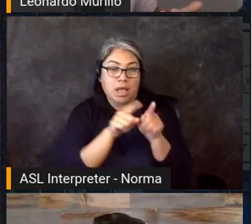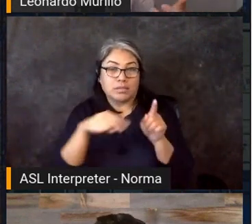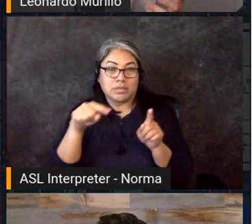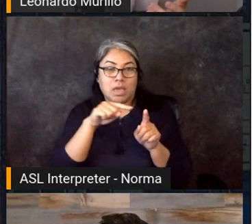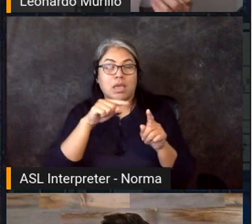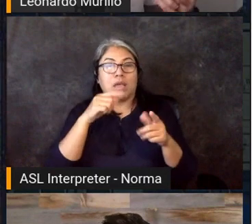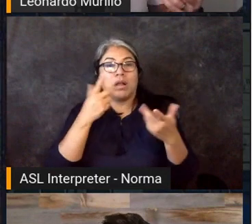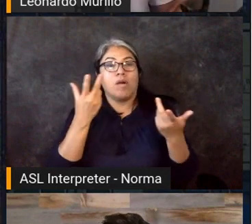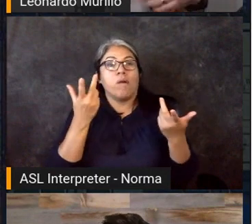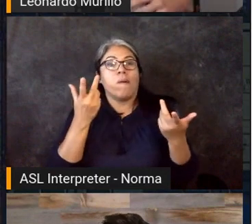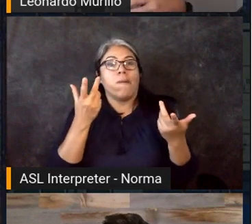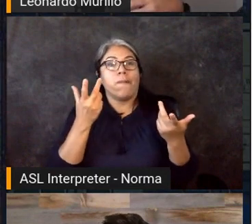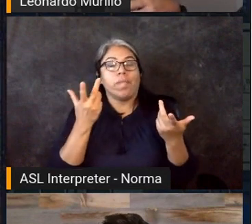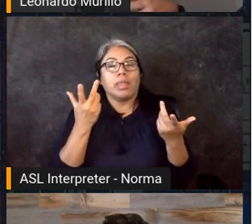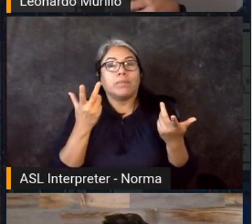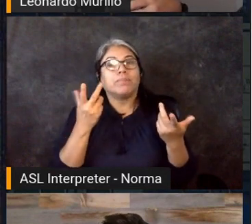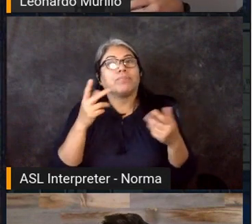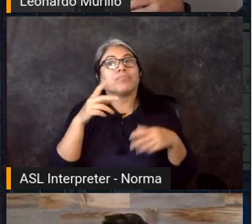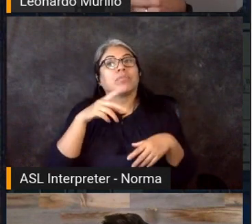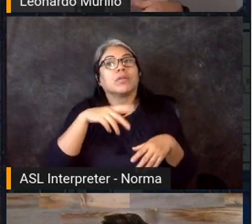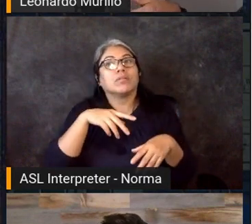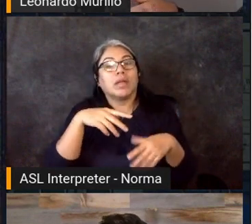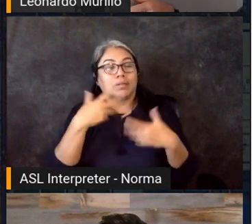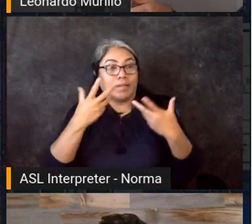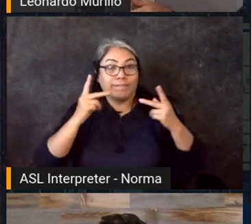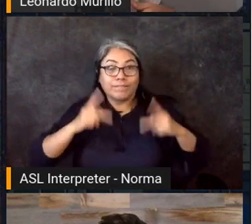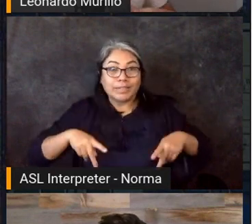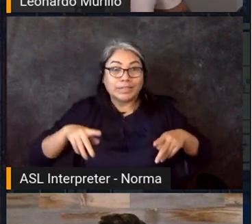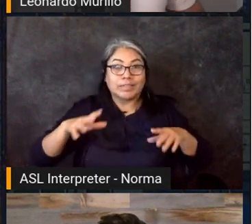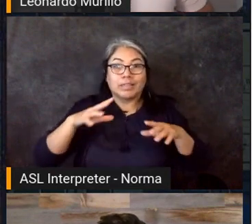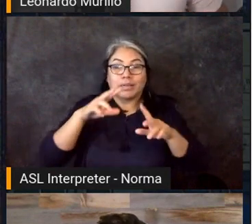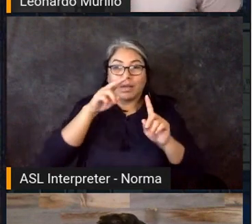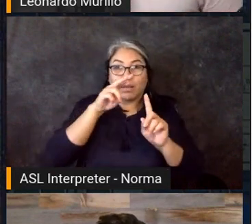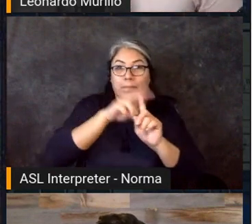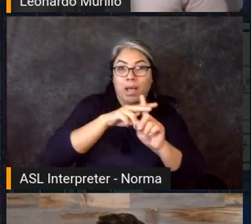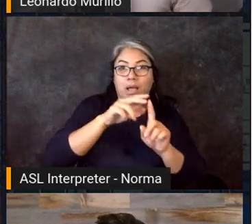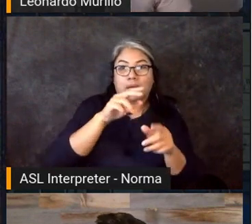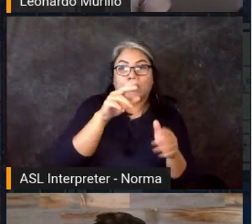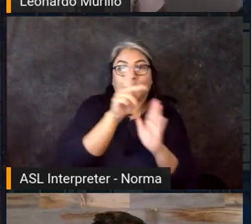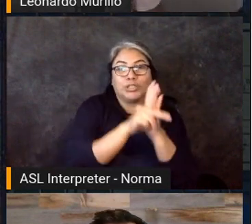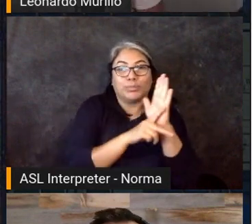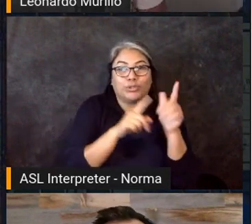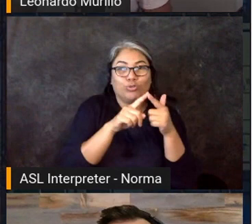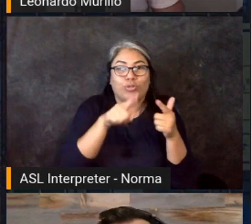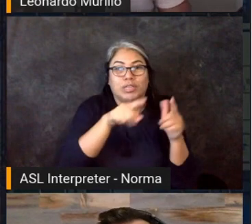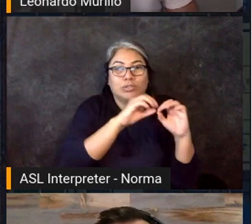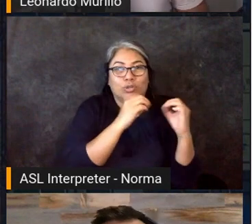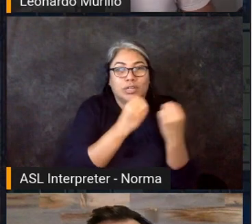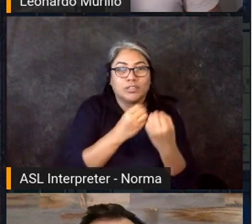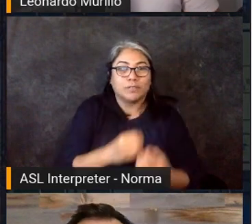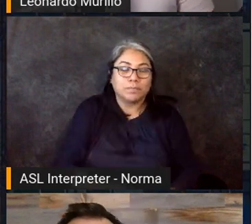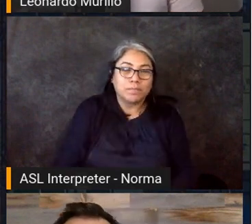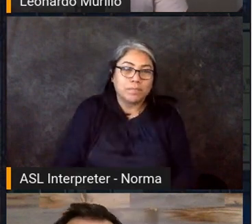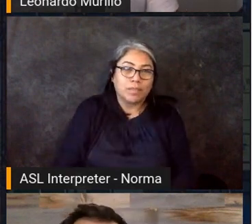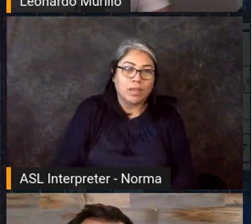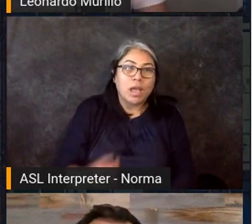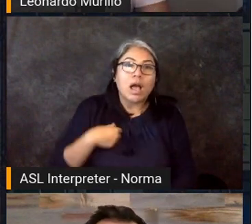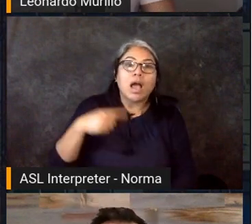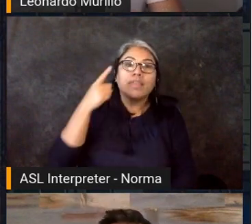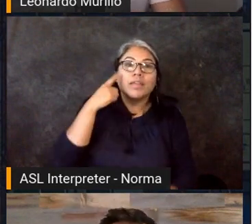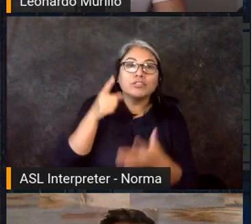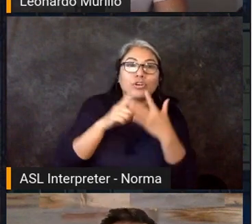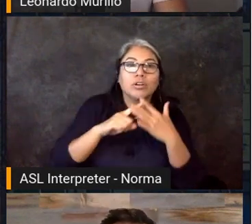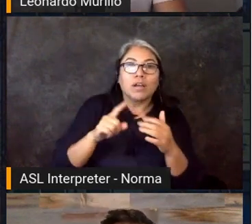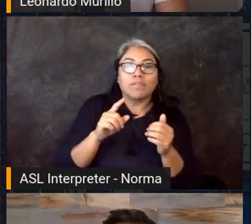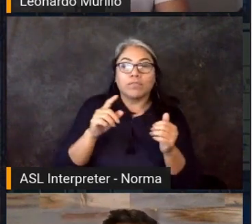basically apply these principles in their own organizations, right? And I do think that, like, starting off with, we